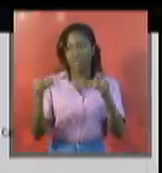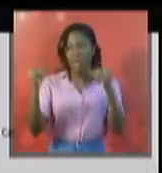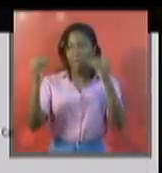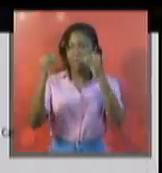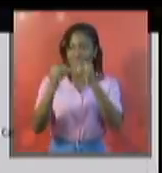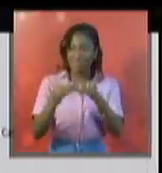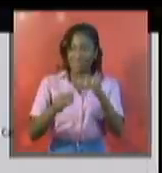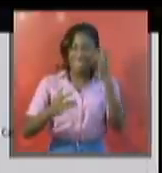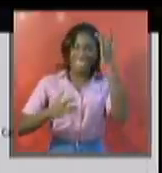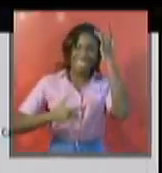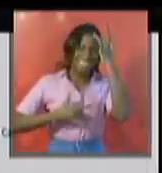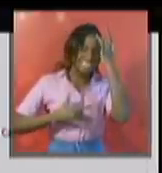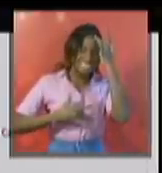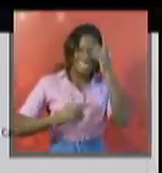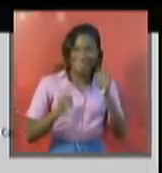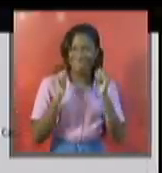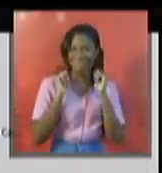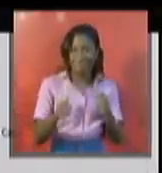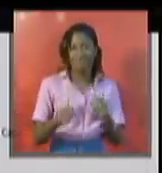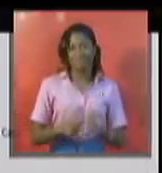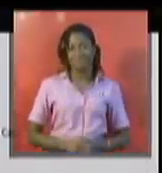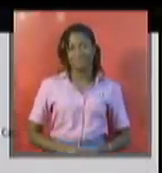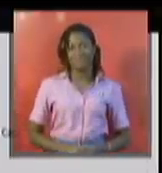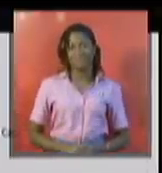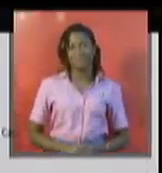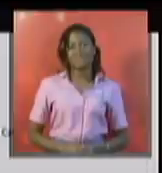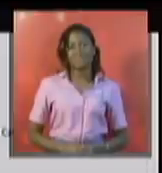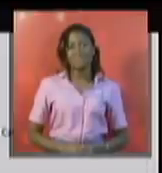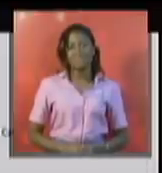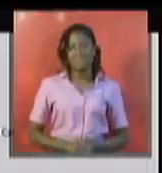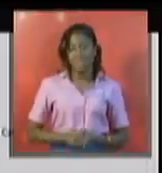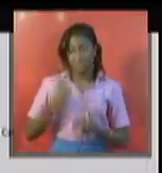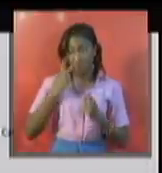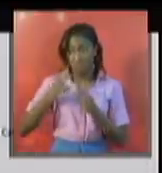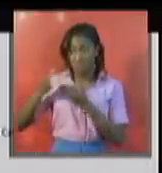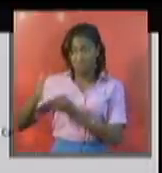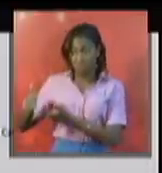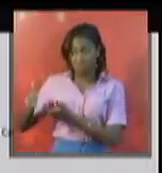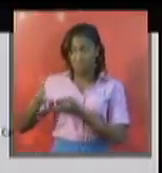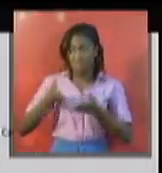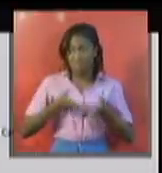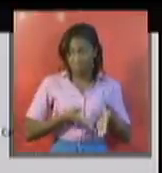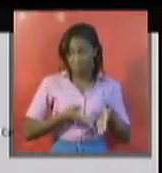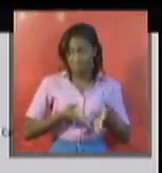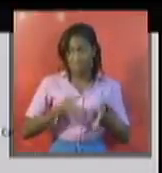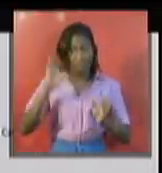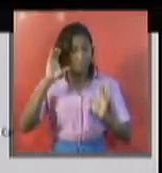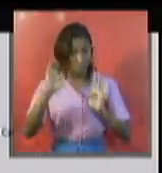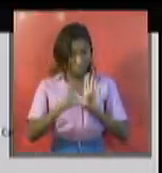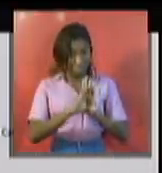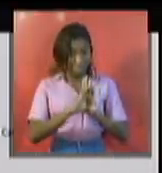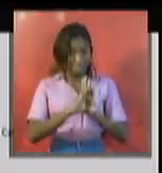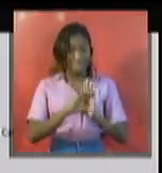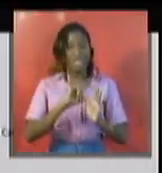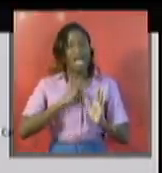to increase exponentially. As we leave those two graphs up, I will